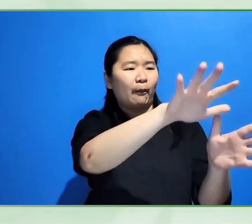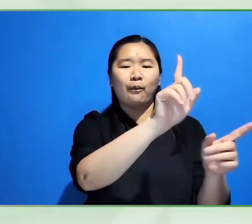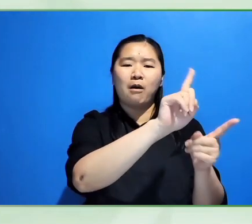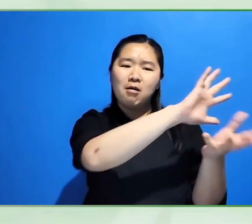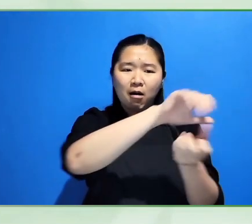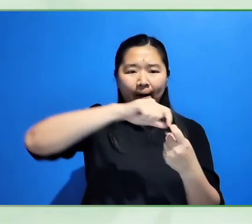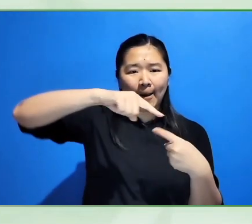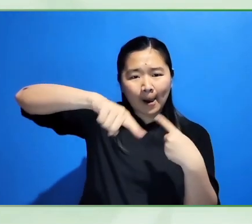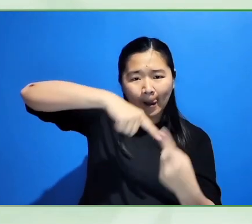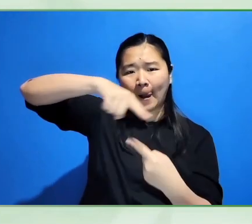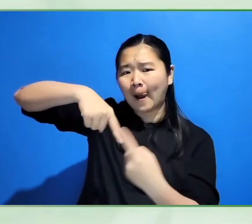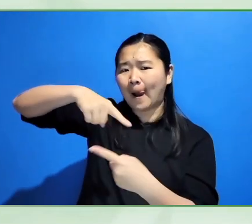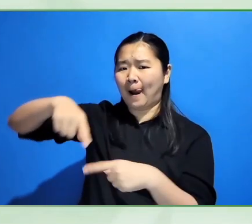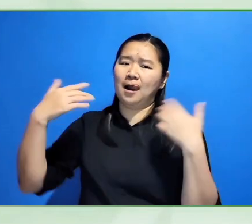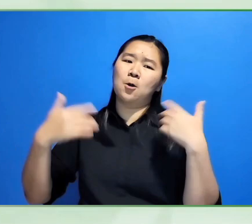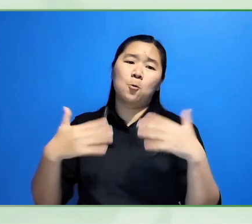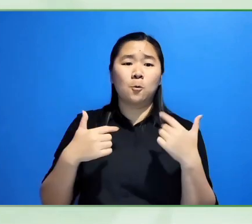there in the back.